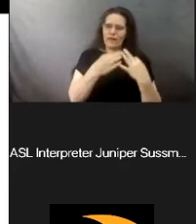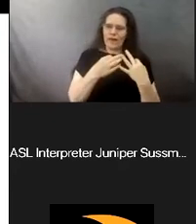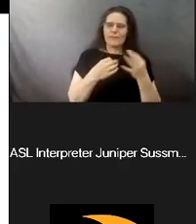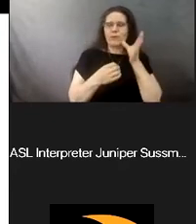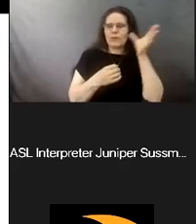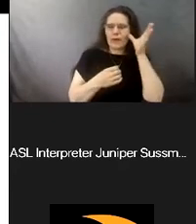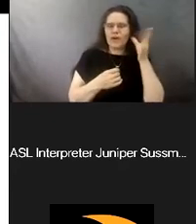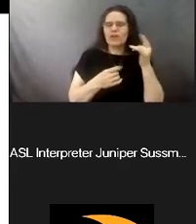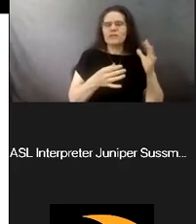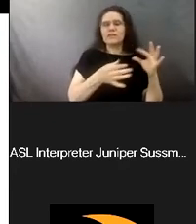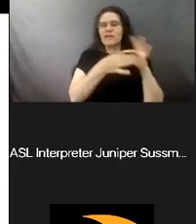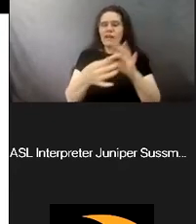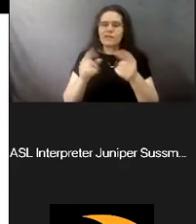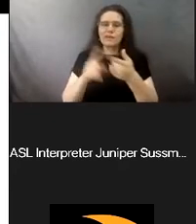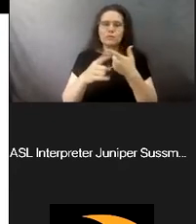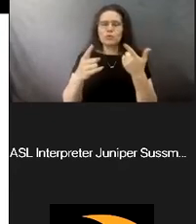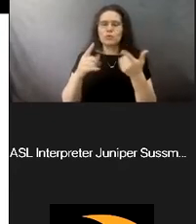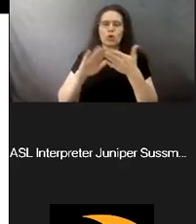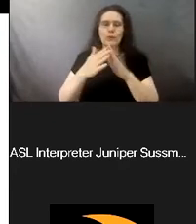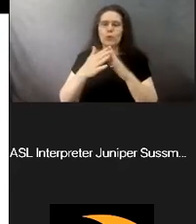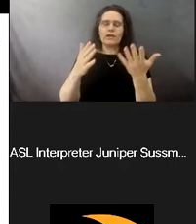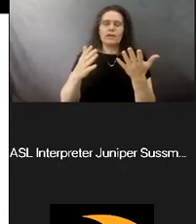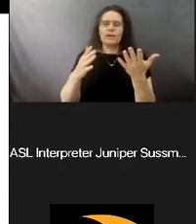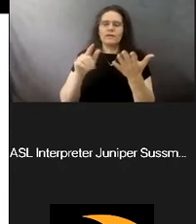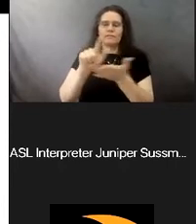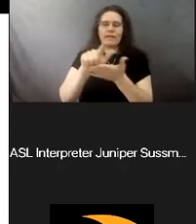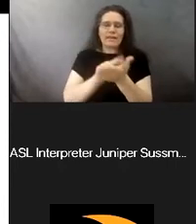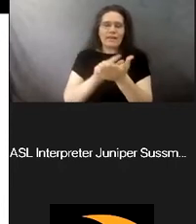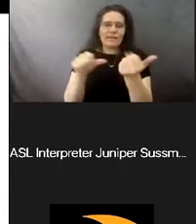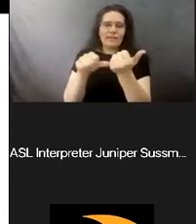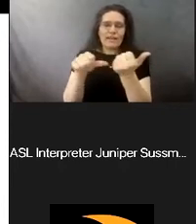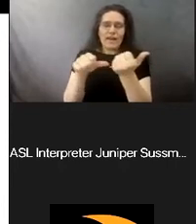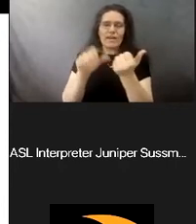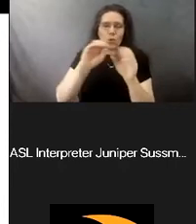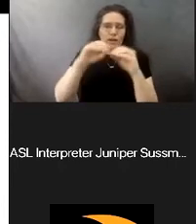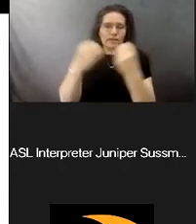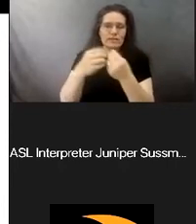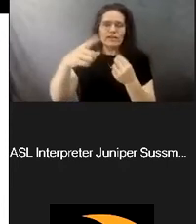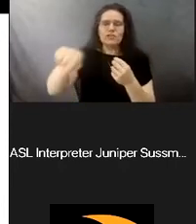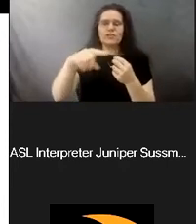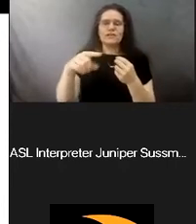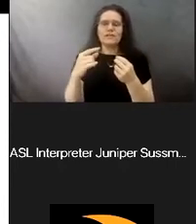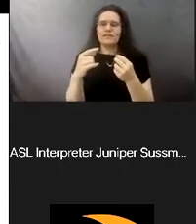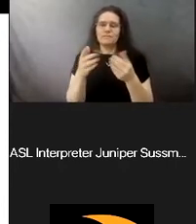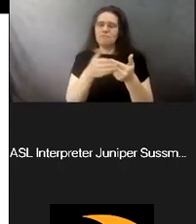to legal aid, who provides legal advocacy, of course, as well as other services. And then how do we build from there?